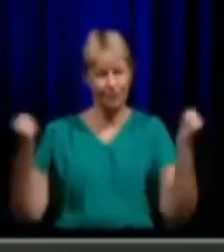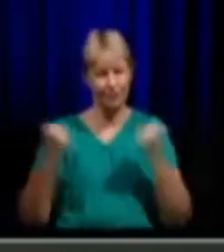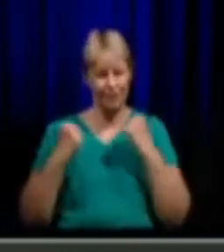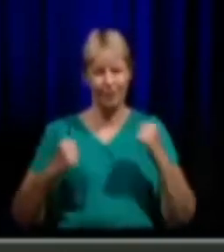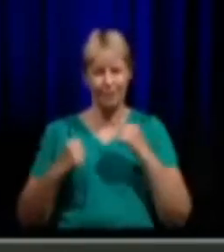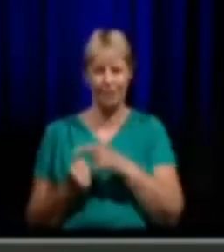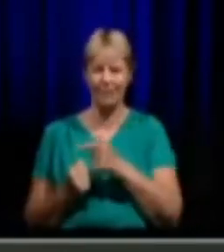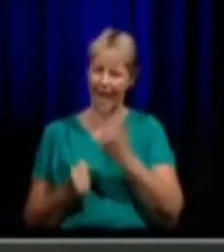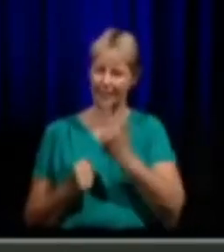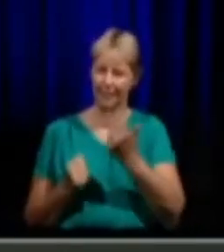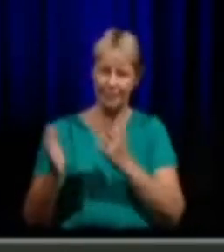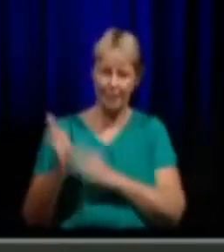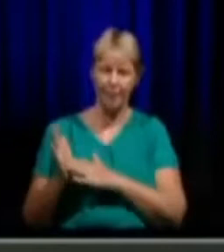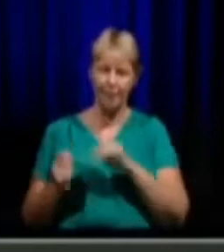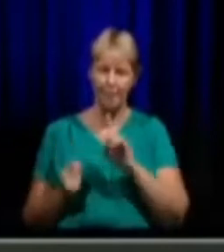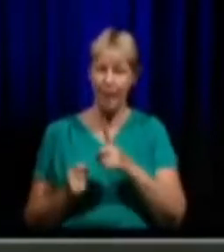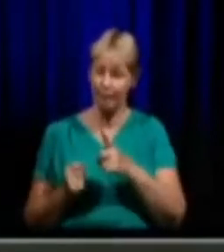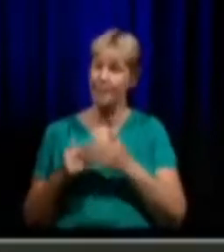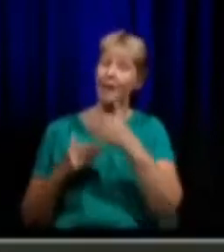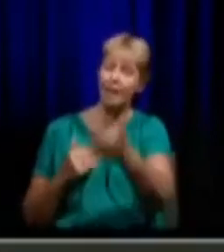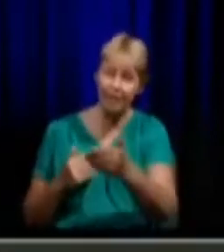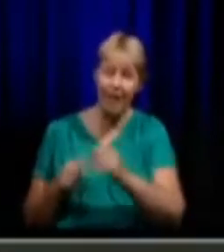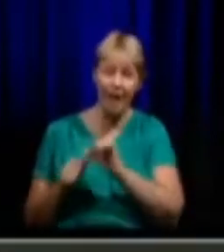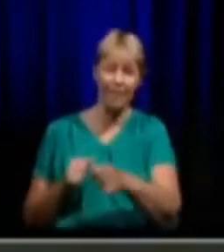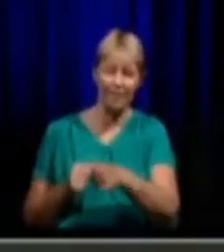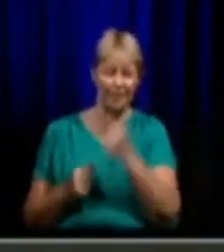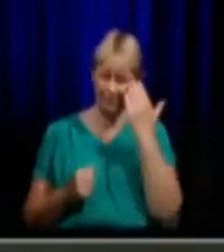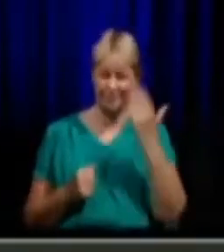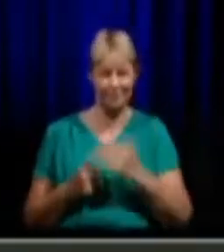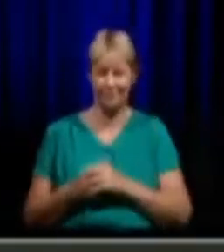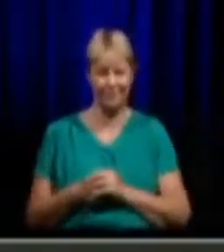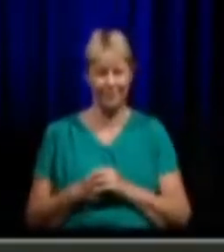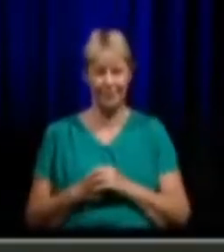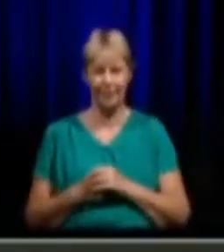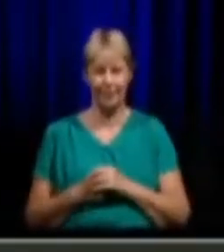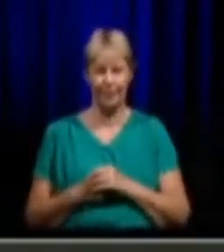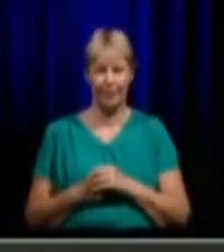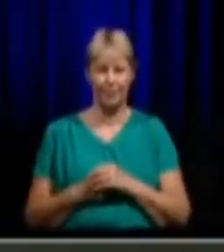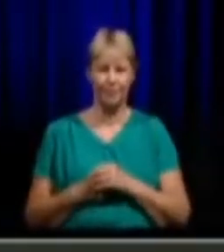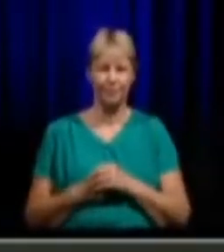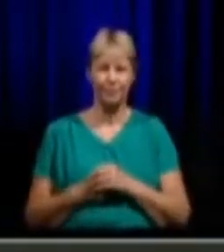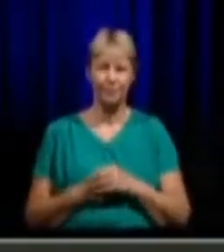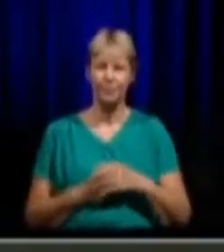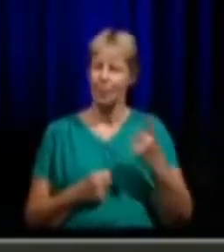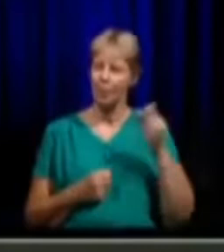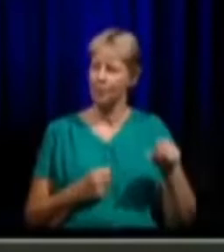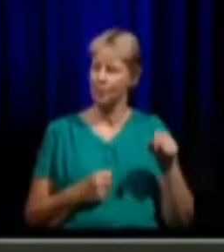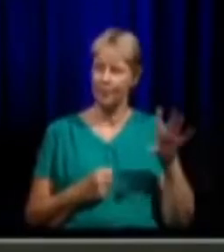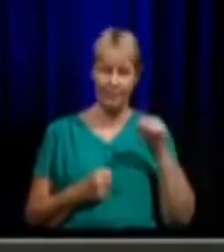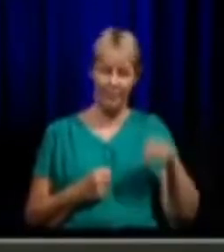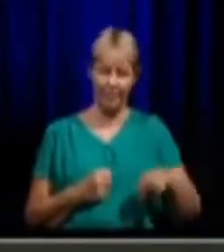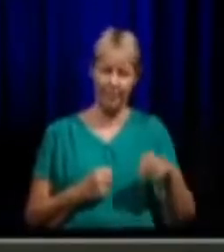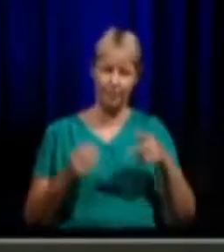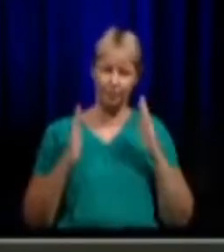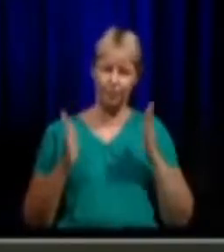and interestingly, I had a conversation with Richard Latham on Friday night. He and a group of mates from this church have decided that they're going to